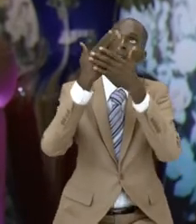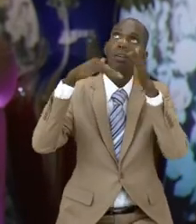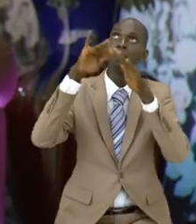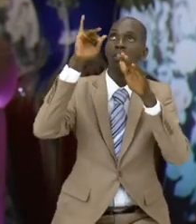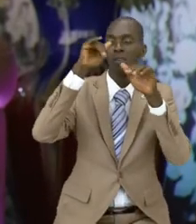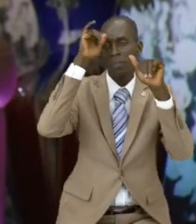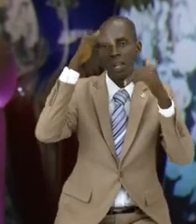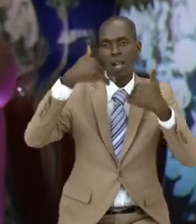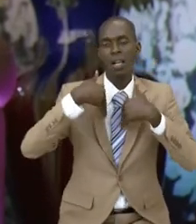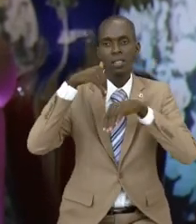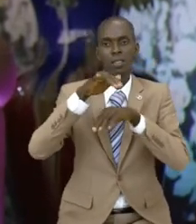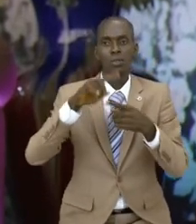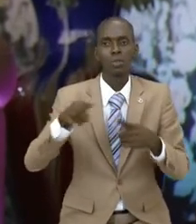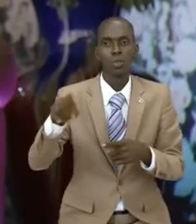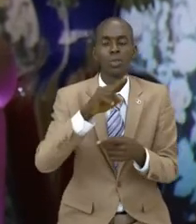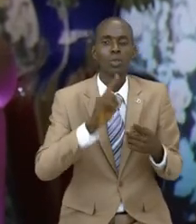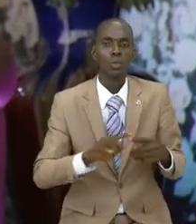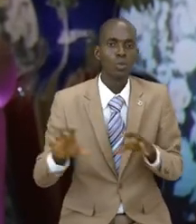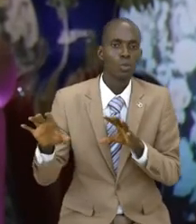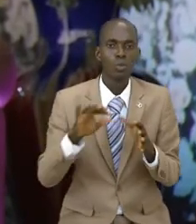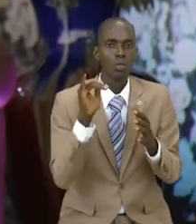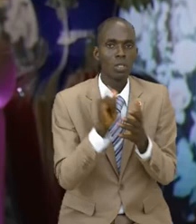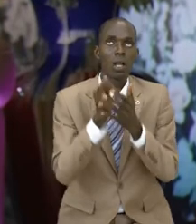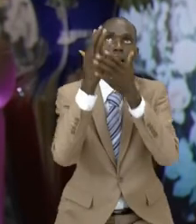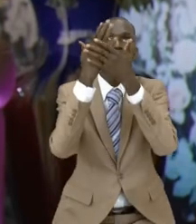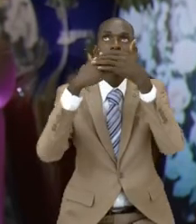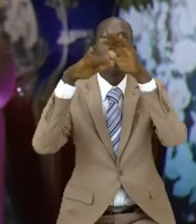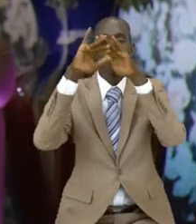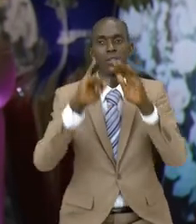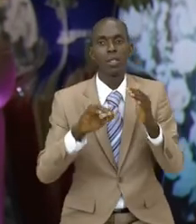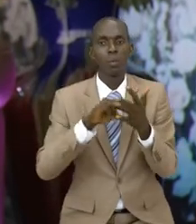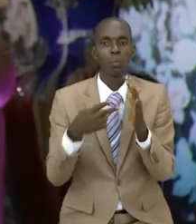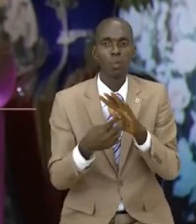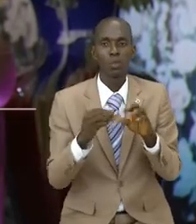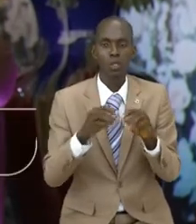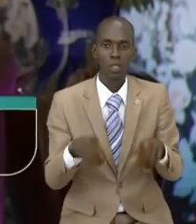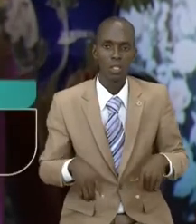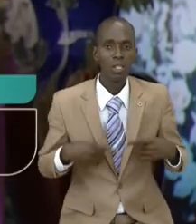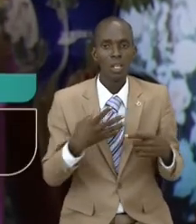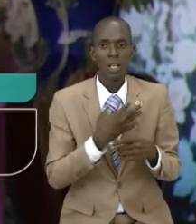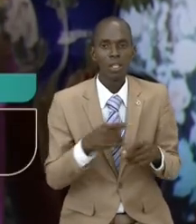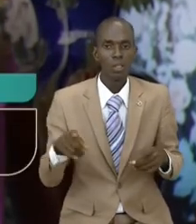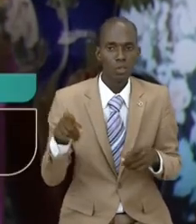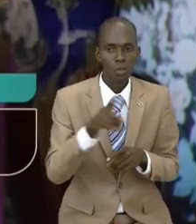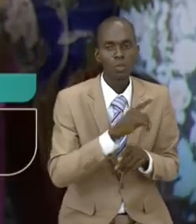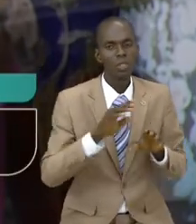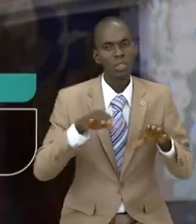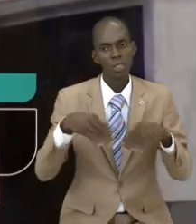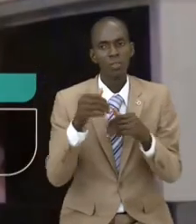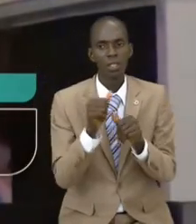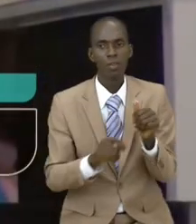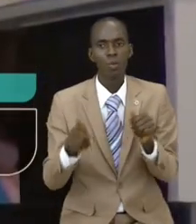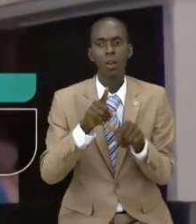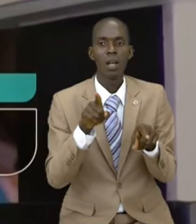to fulfill heavenly goal in your life. And you treat everyone like a